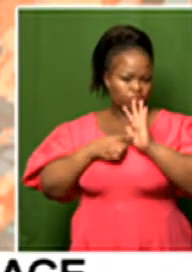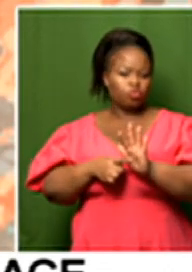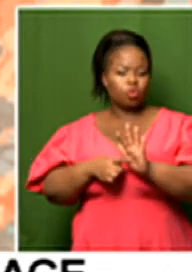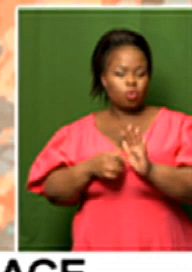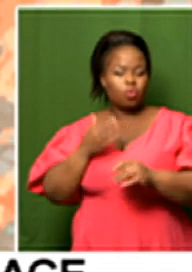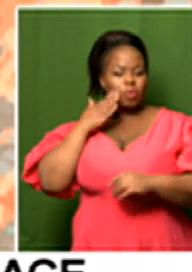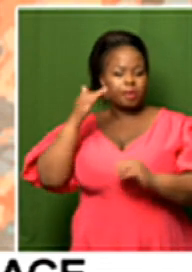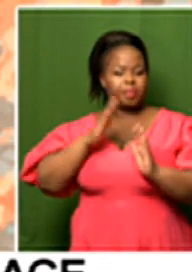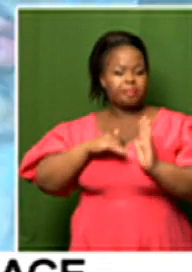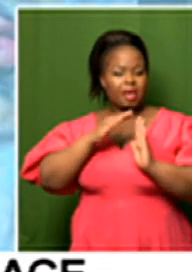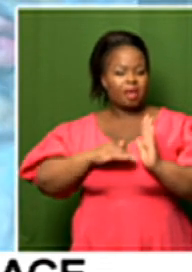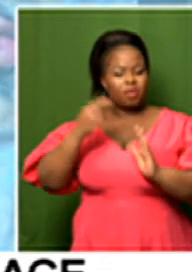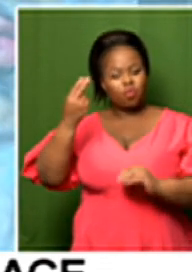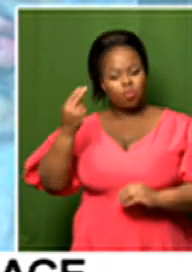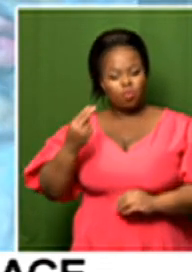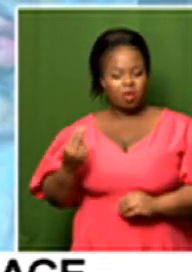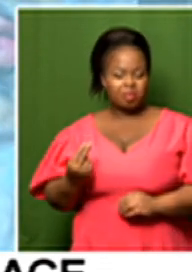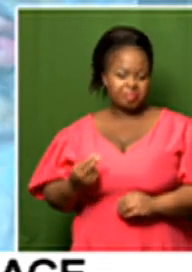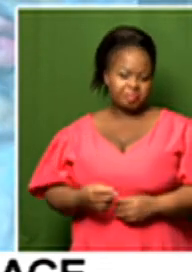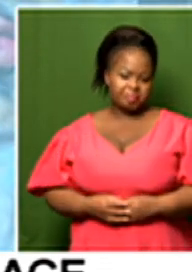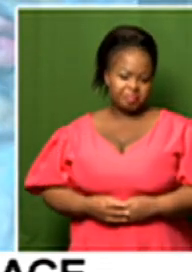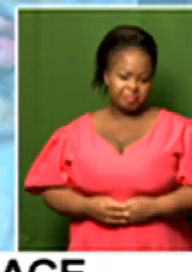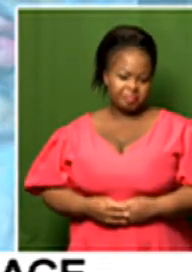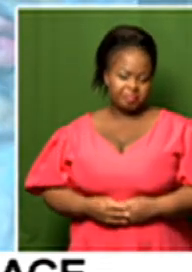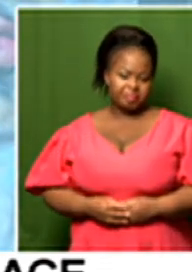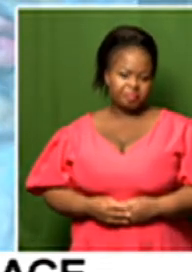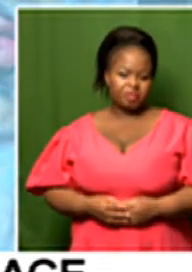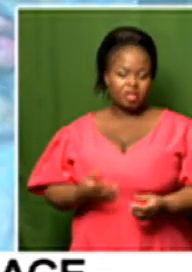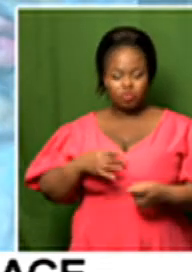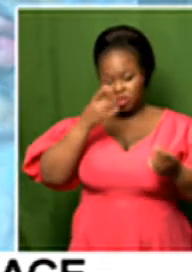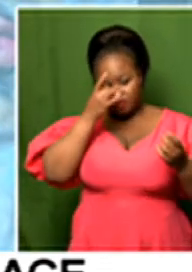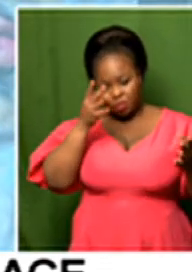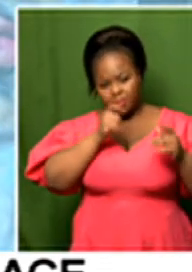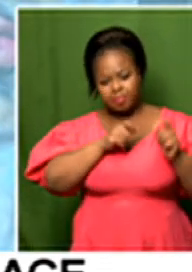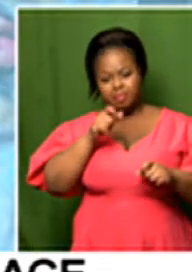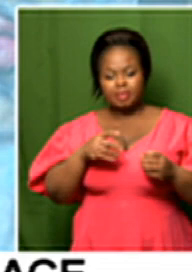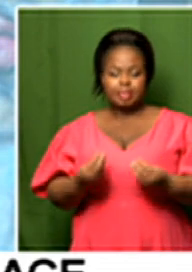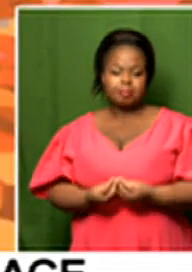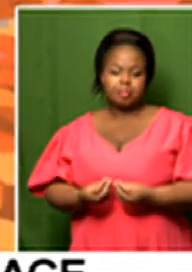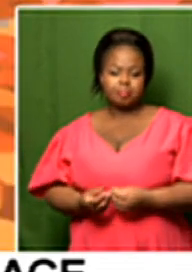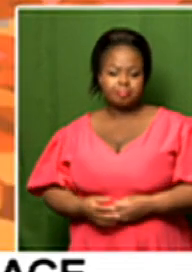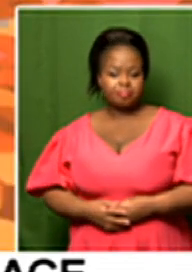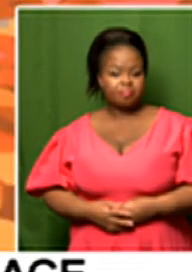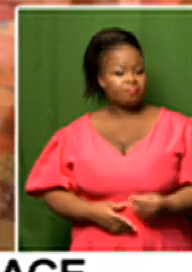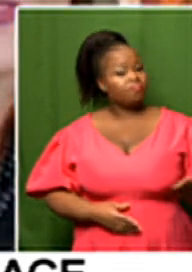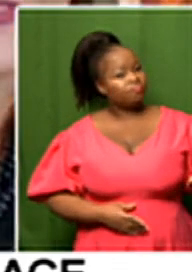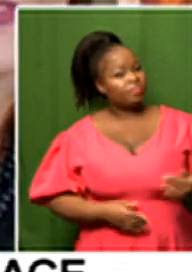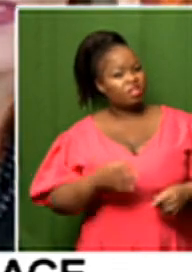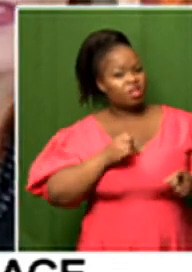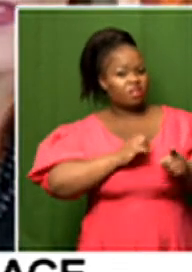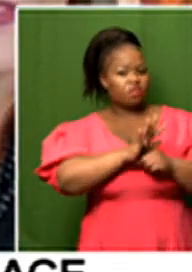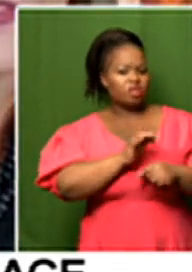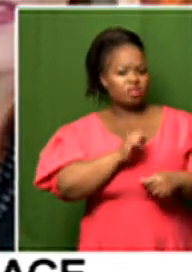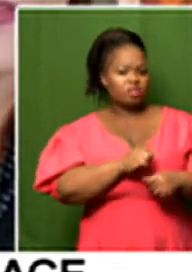way and sending out a message. Okay. And how much influence